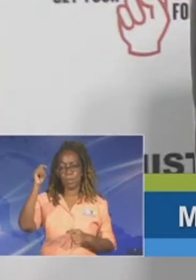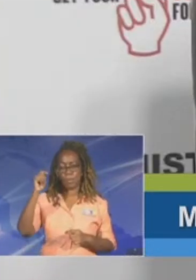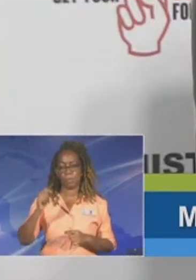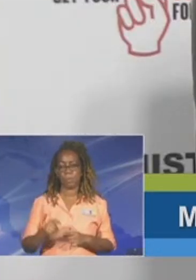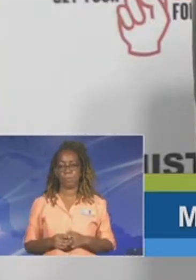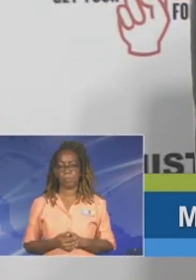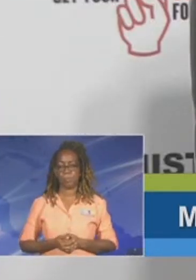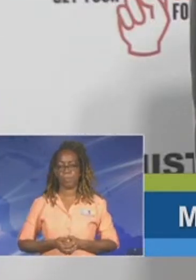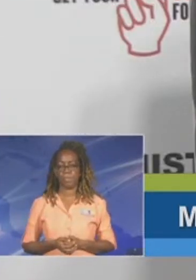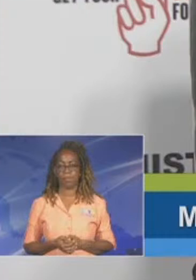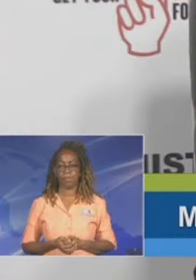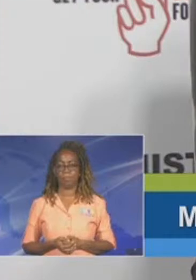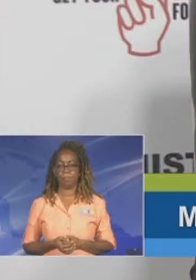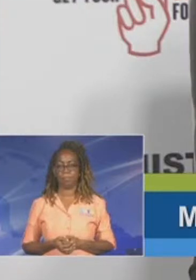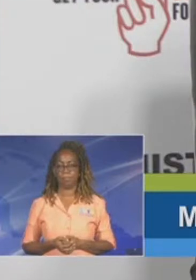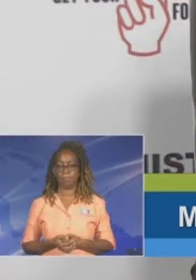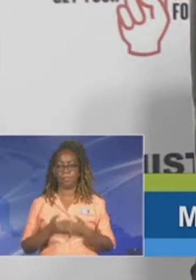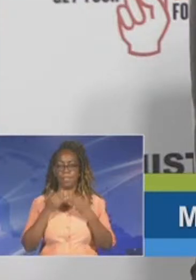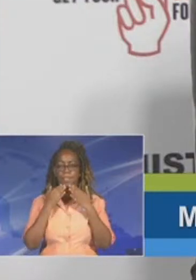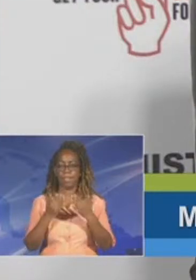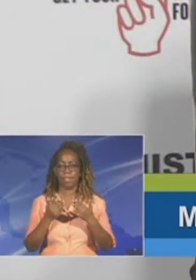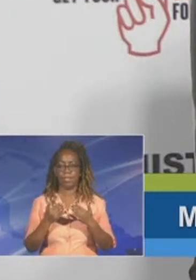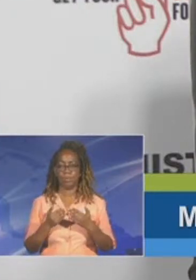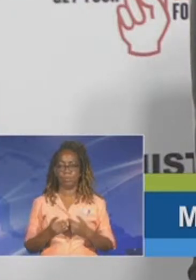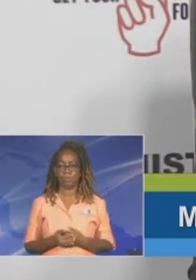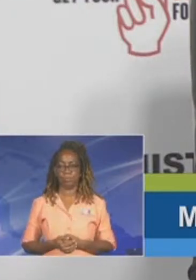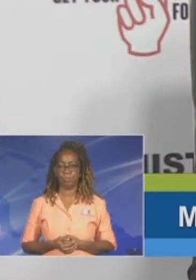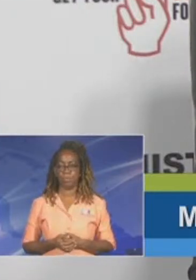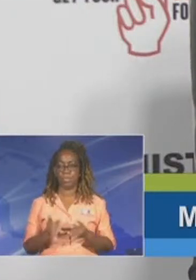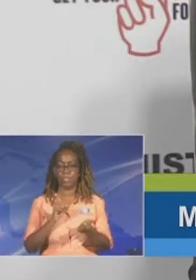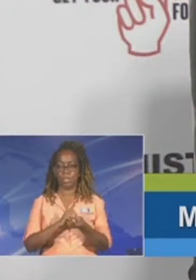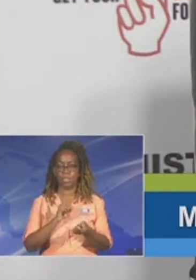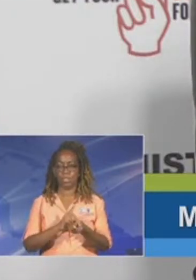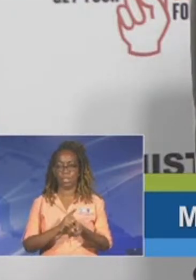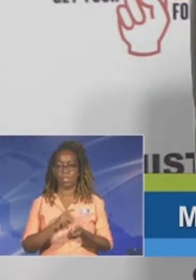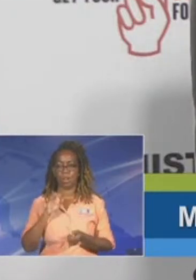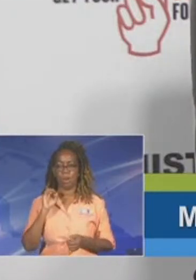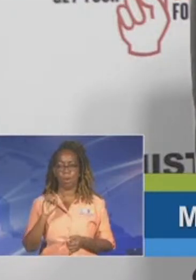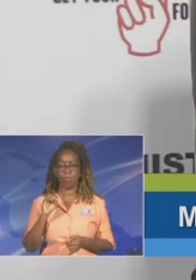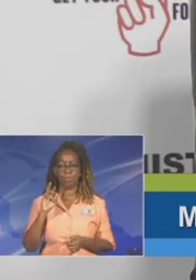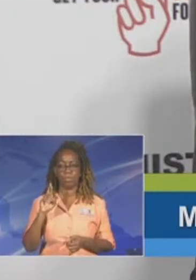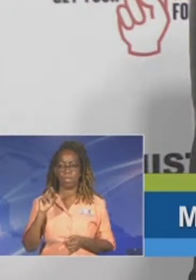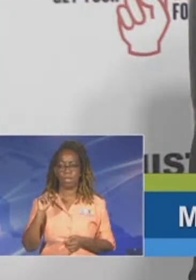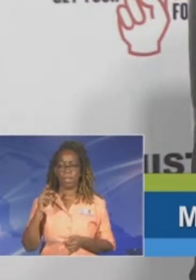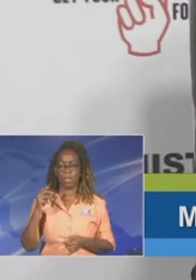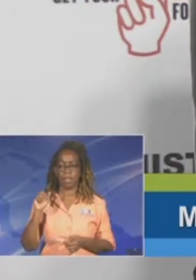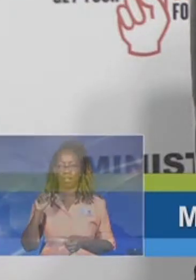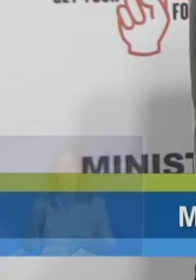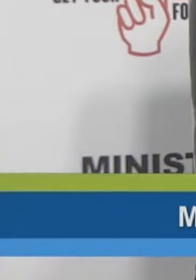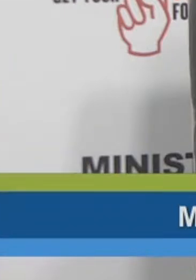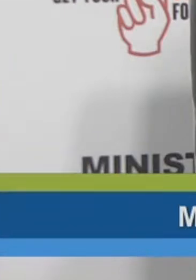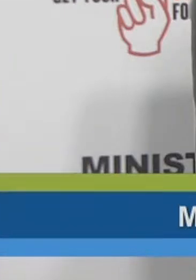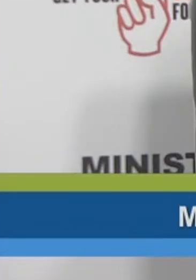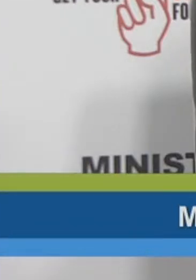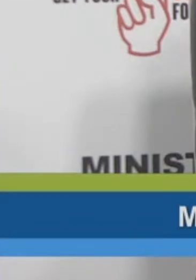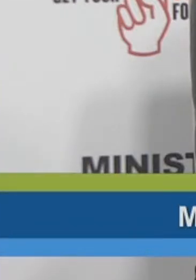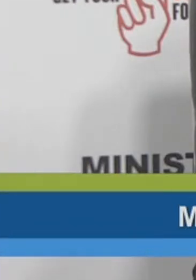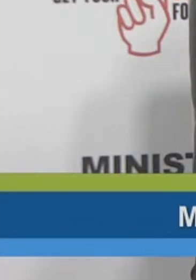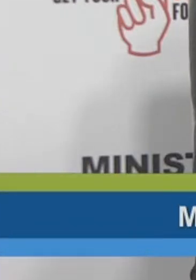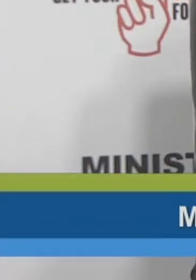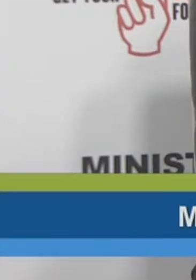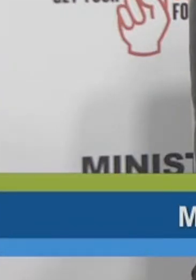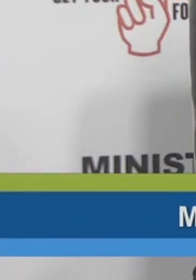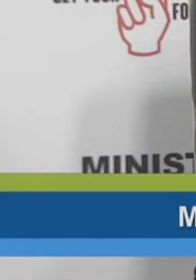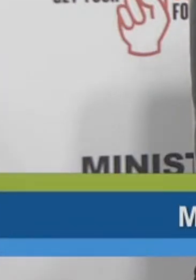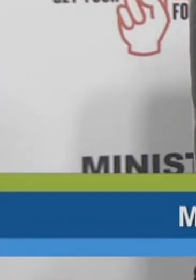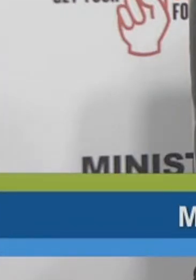Thank you very much, Dr. Othello, for joining us on the COVID-19 conference. Again, very important